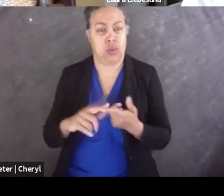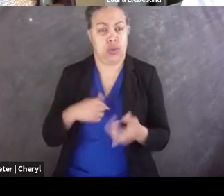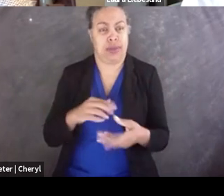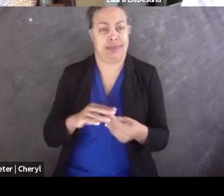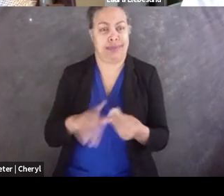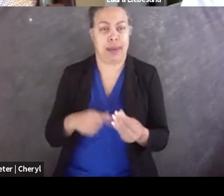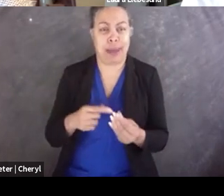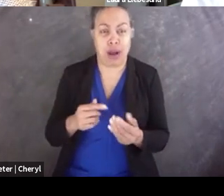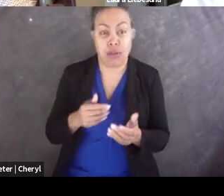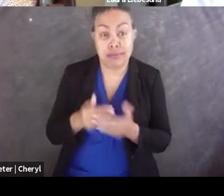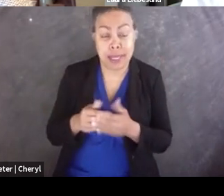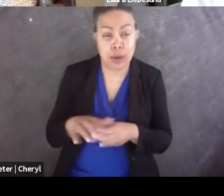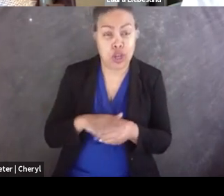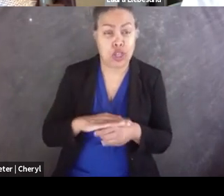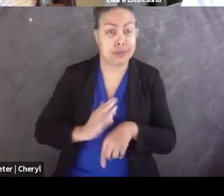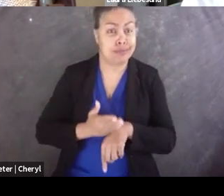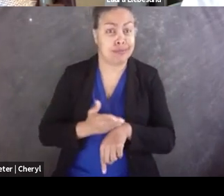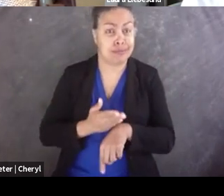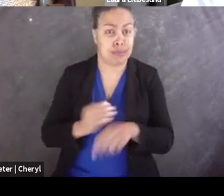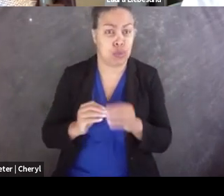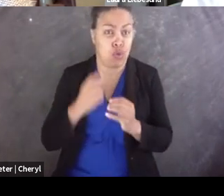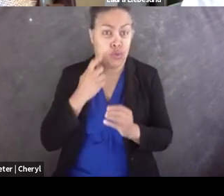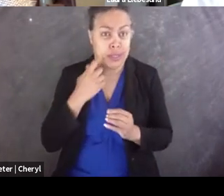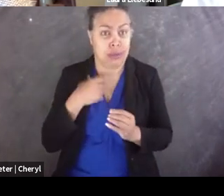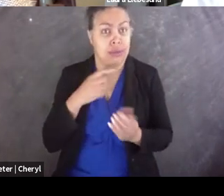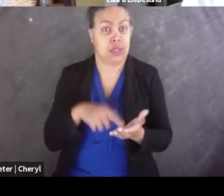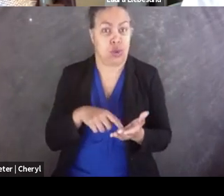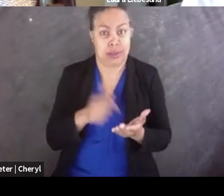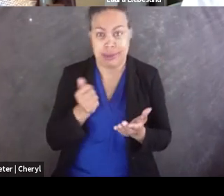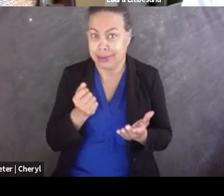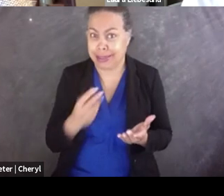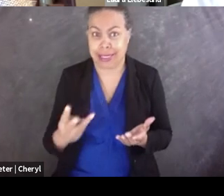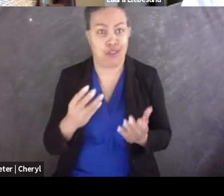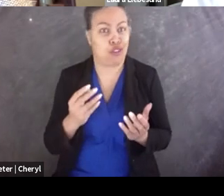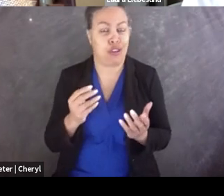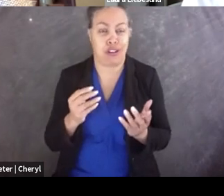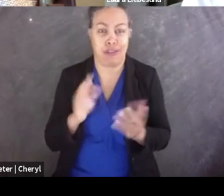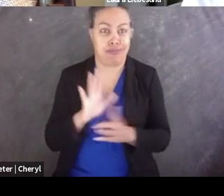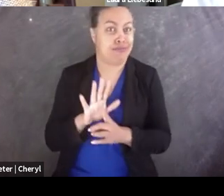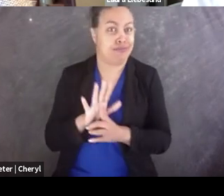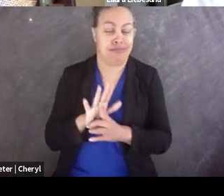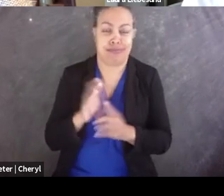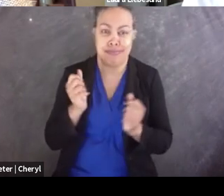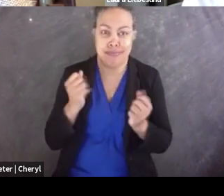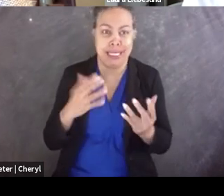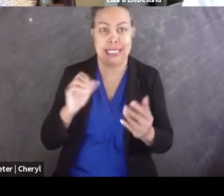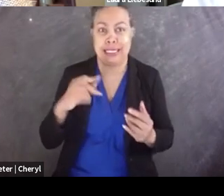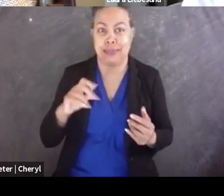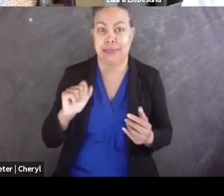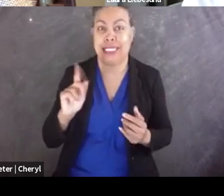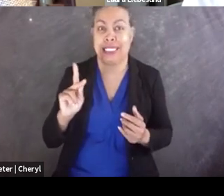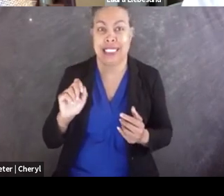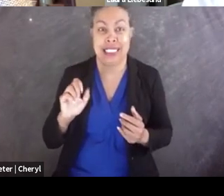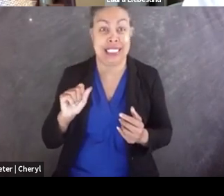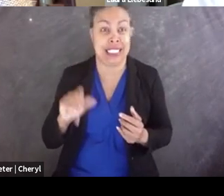neighborhood's revitalization. In more recent years, there's been a speakeasy boom. And suddenly we have speakeasies almost on